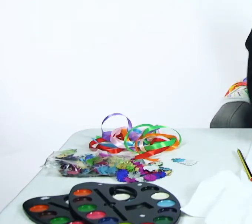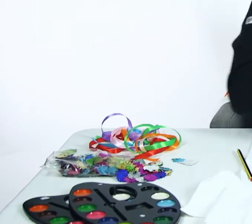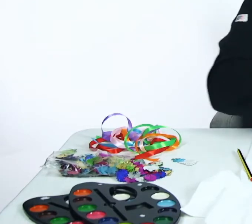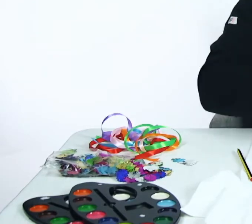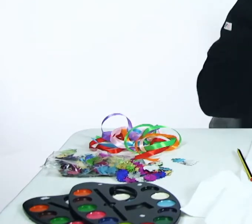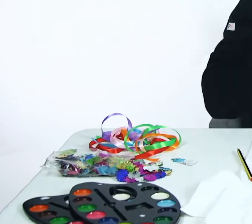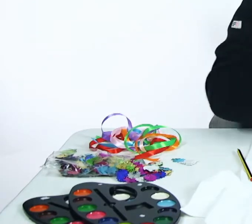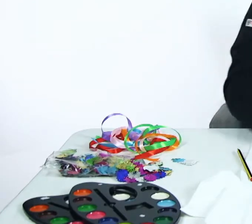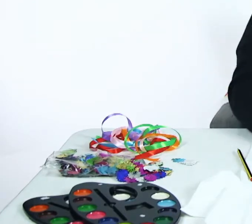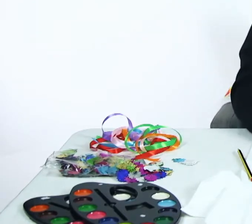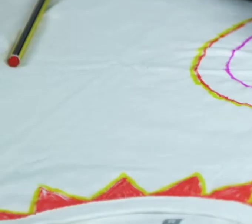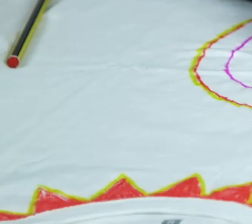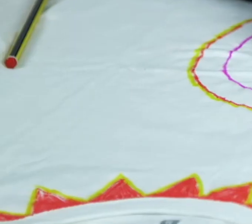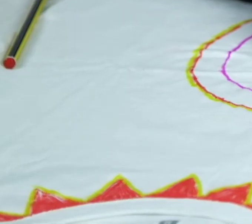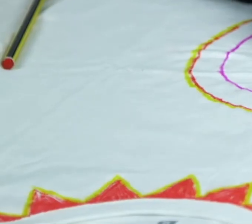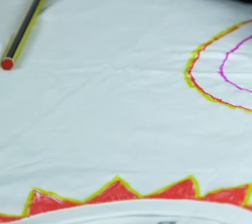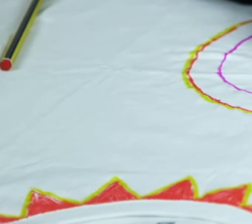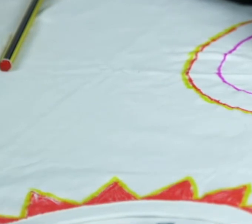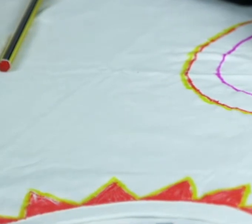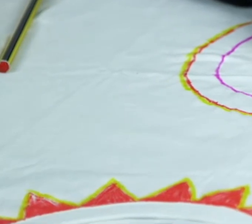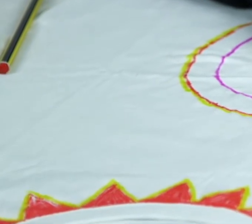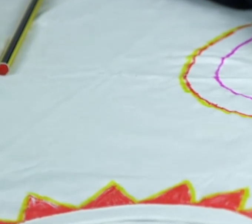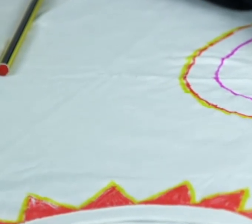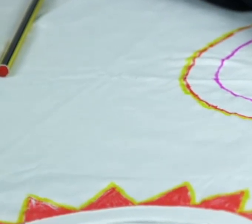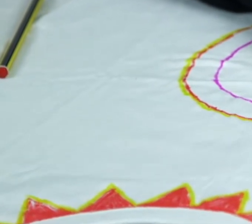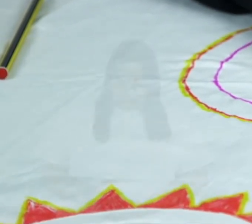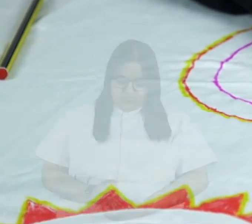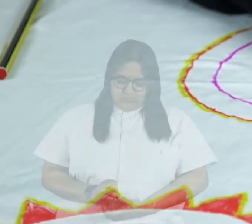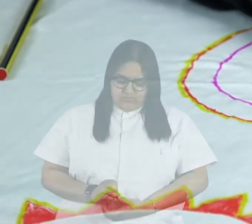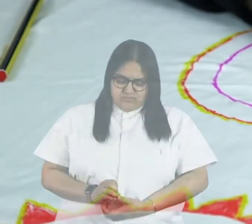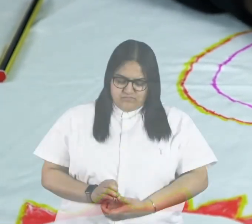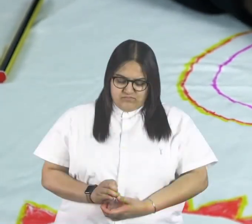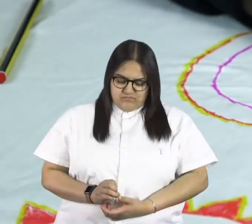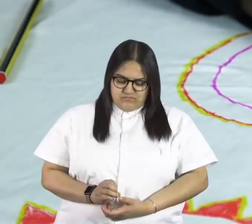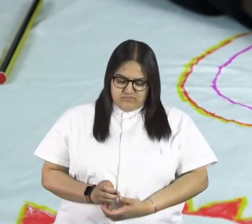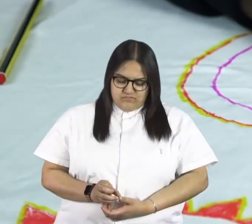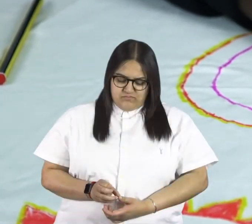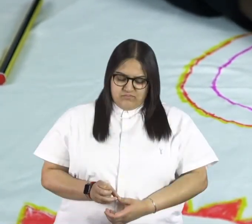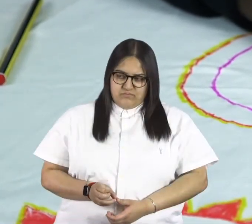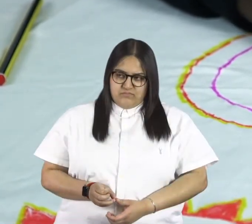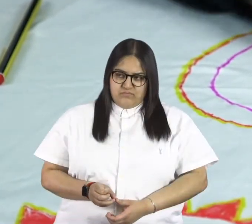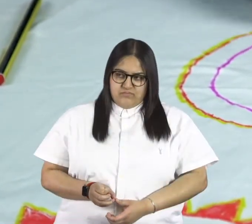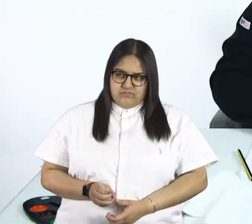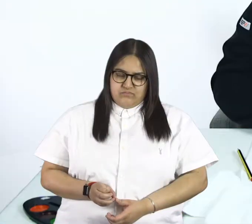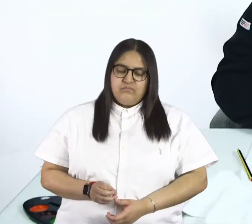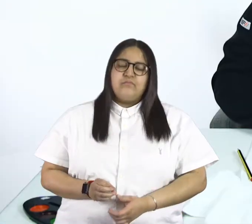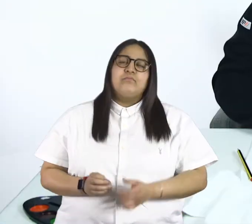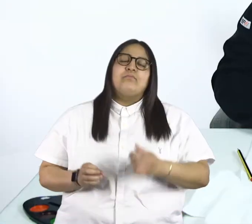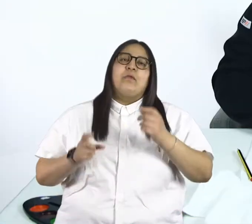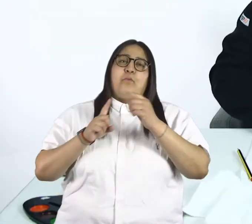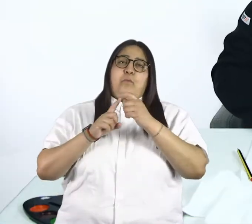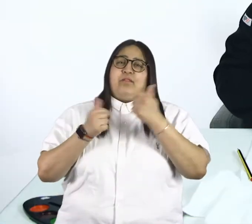So we finished with our purple, same thing, just to make that purple pop, we're gonna now add some green.